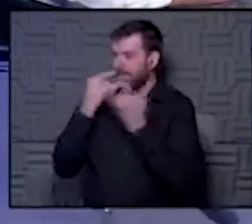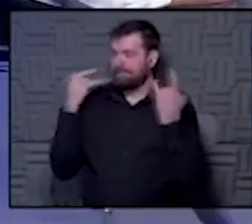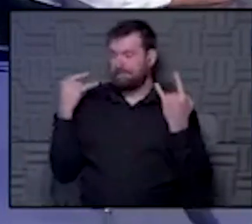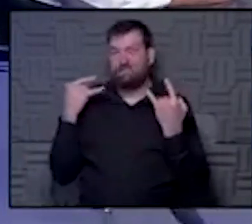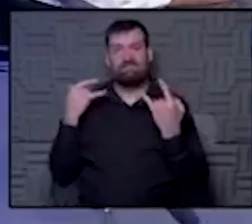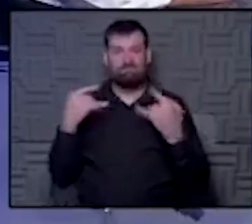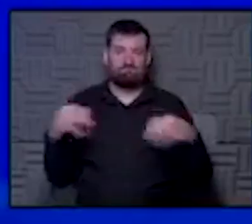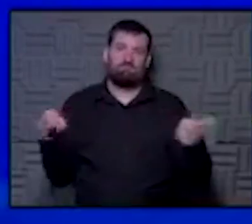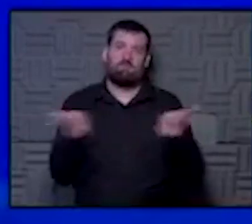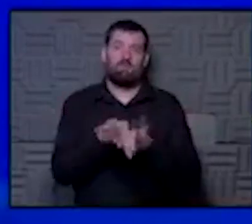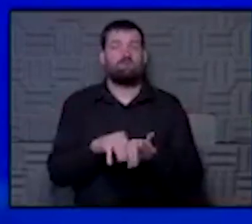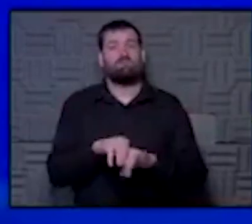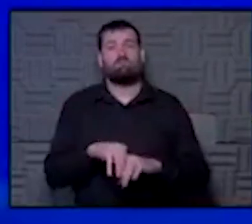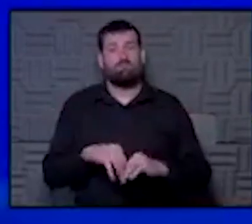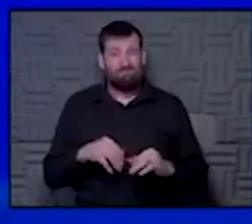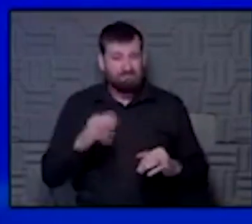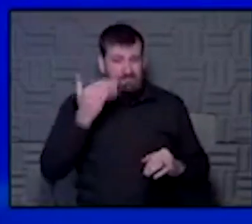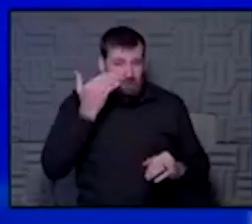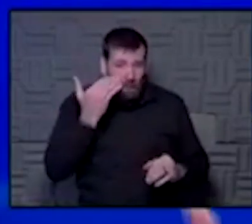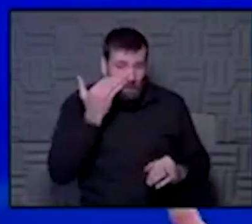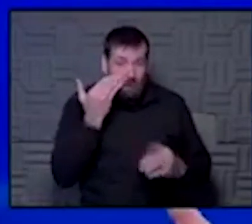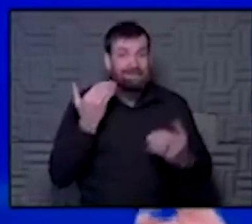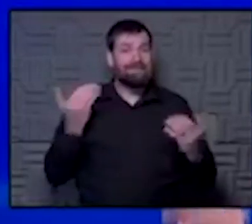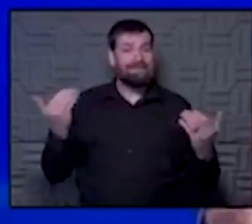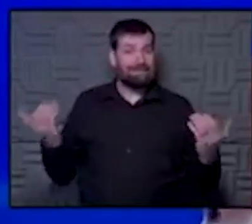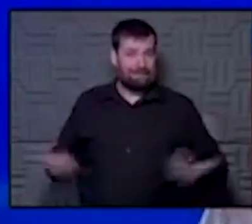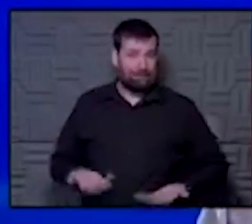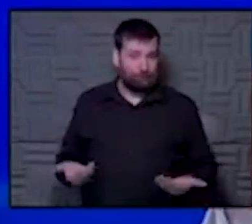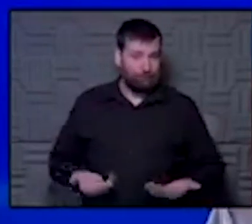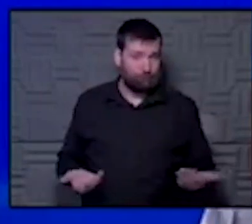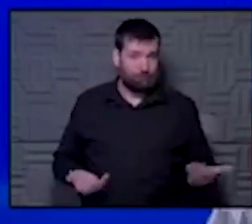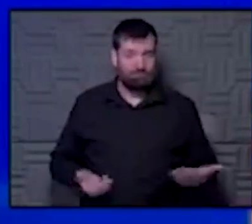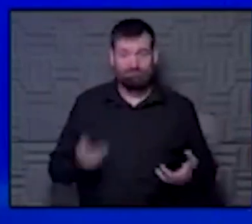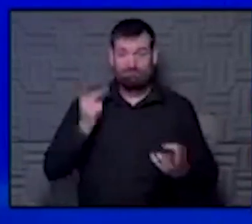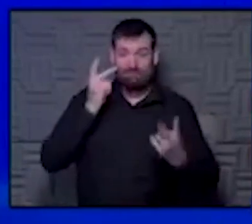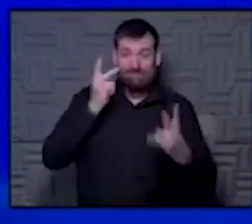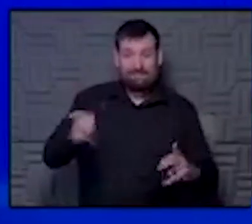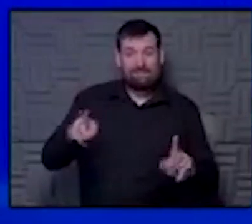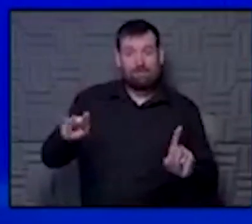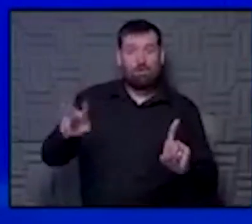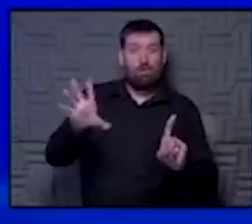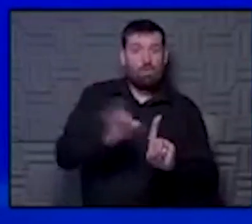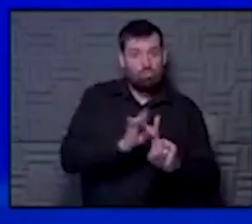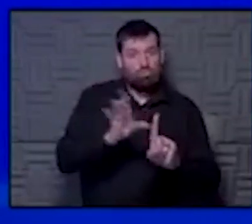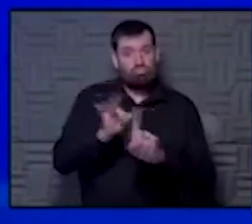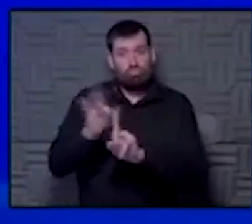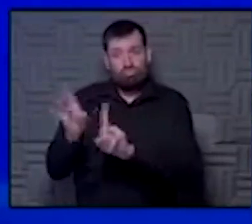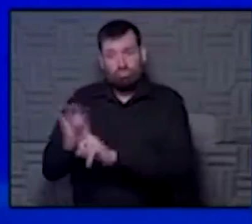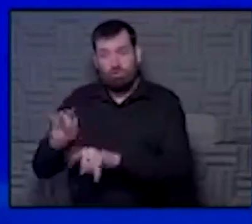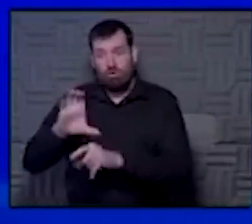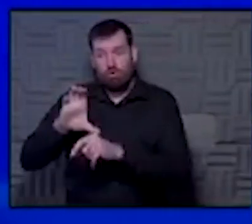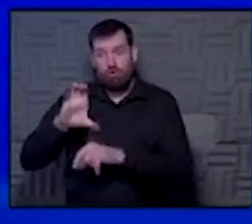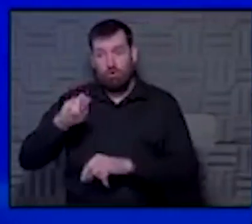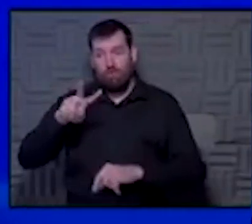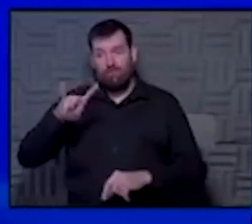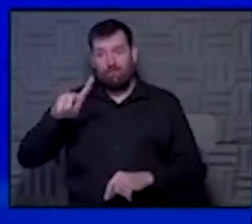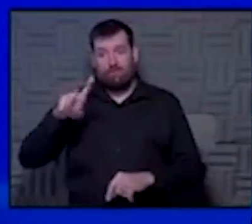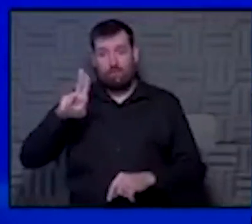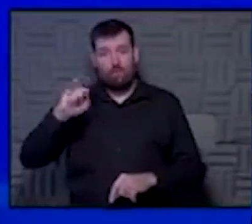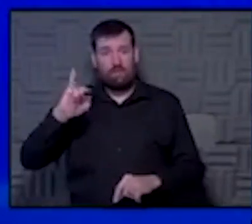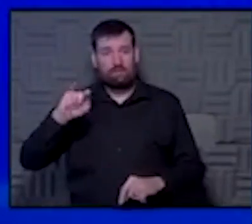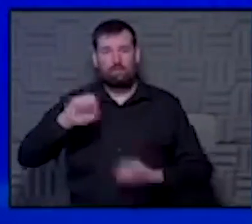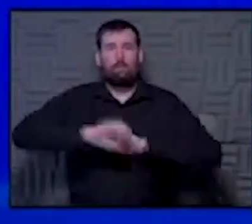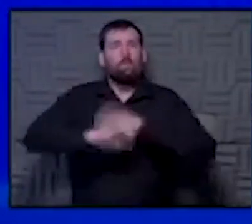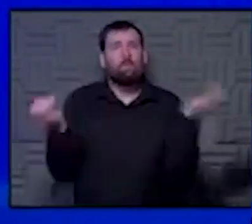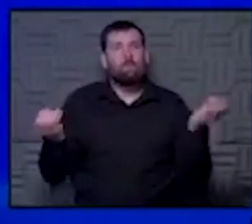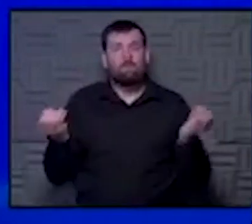difference. Yeah. And we know that because here in the hospital, we're not seeing transmission in the units where there's COVID. And so